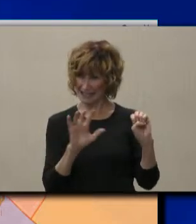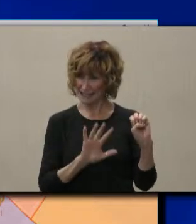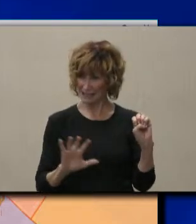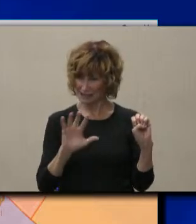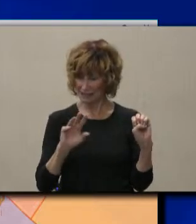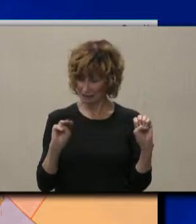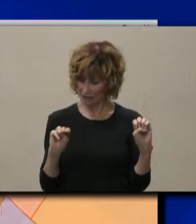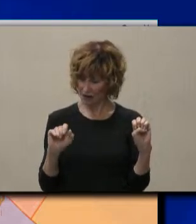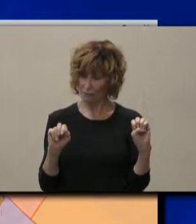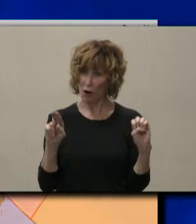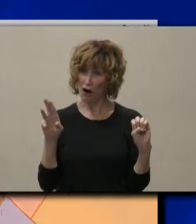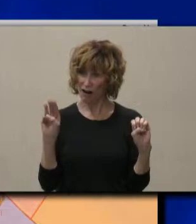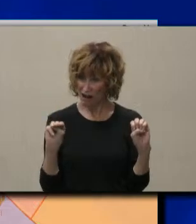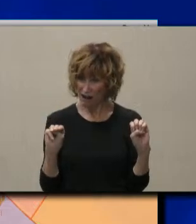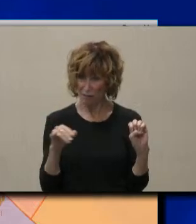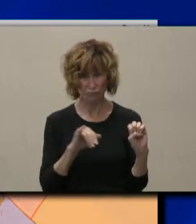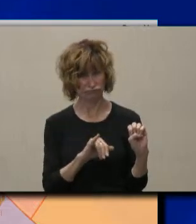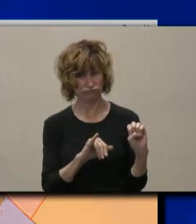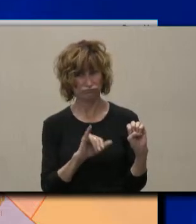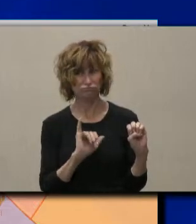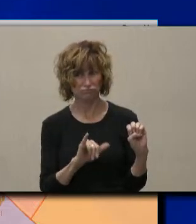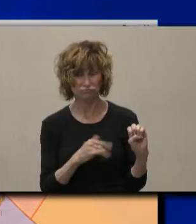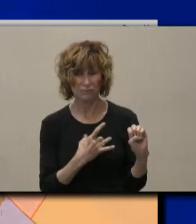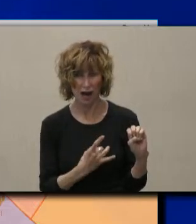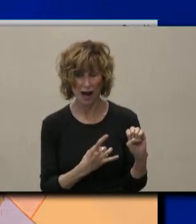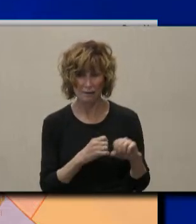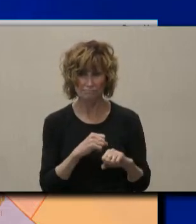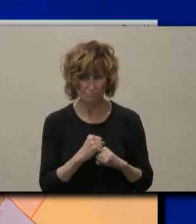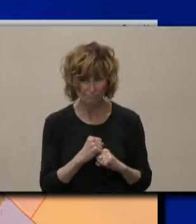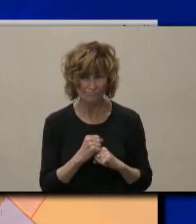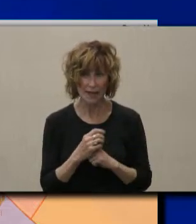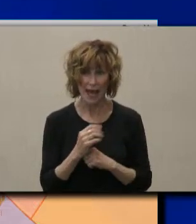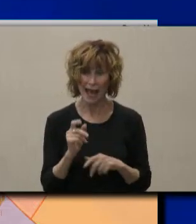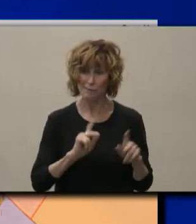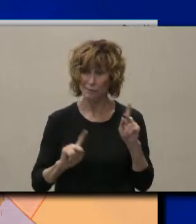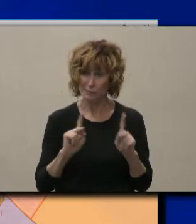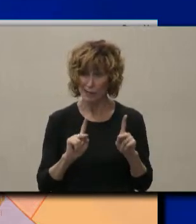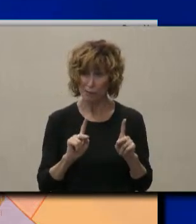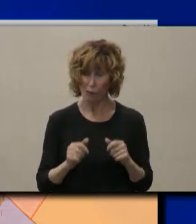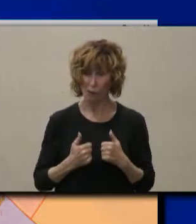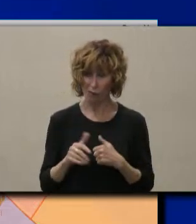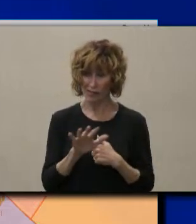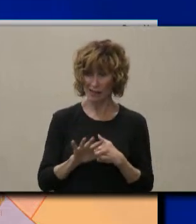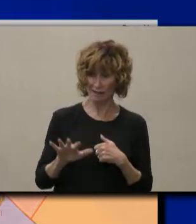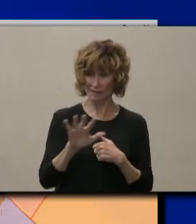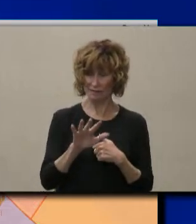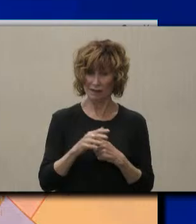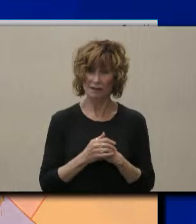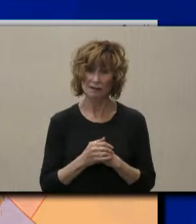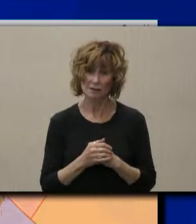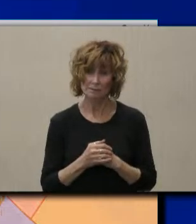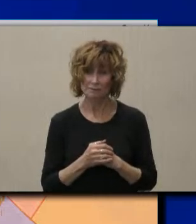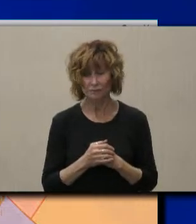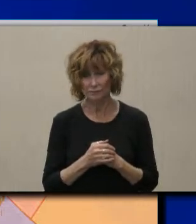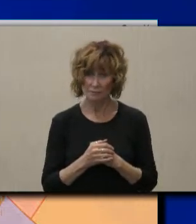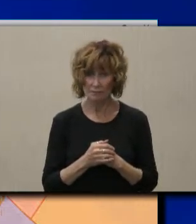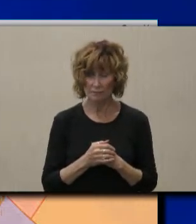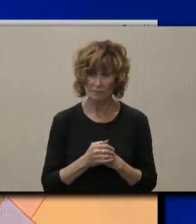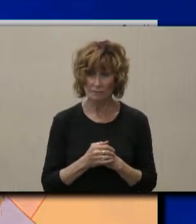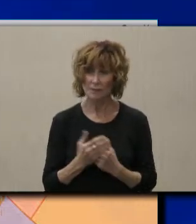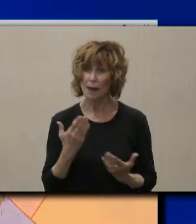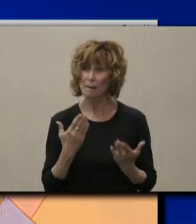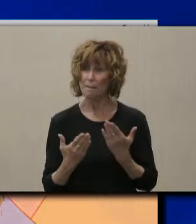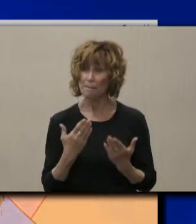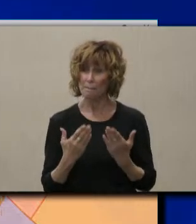Markham, and I think with respect to where residents are at, I think maybe limiting the